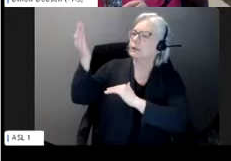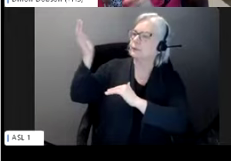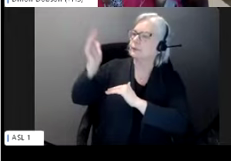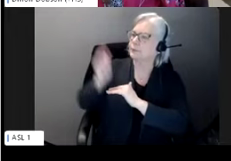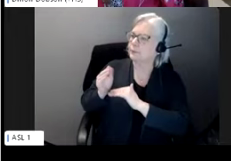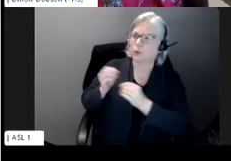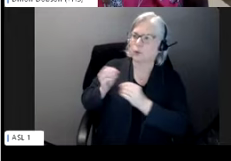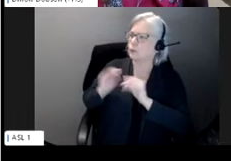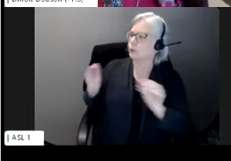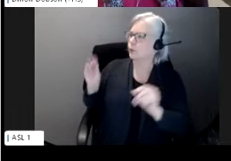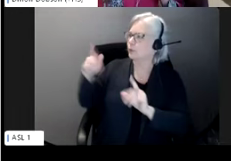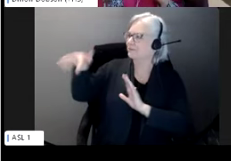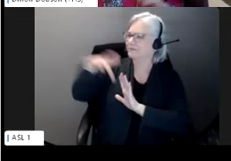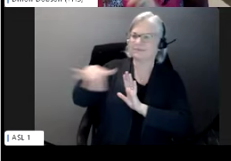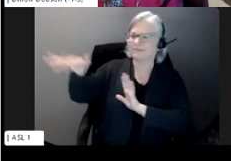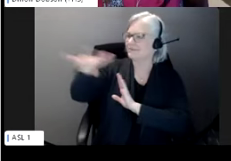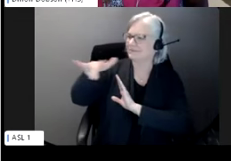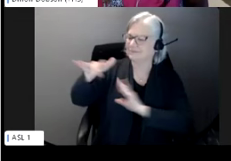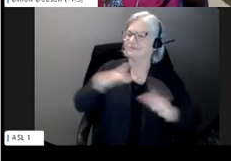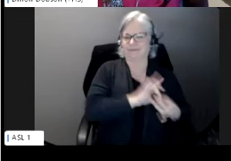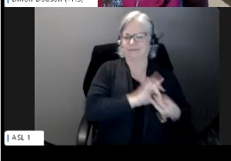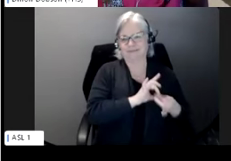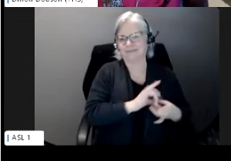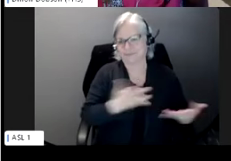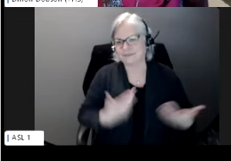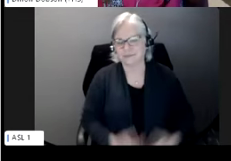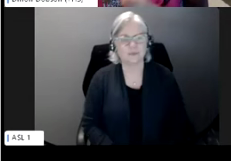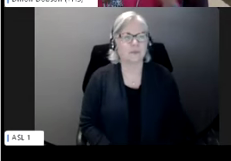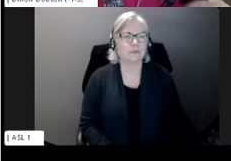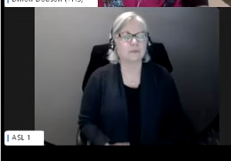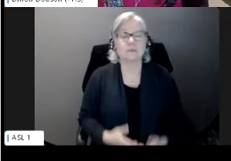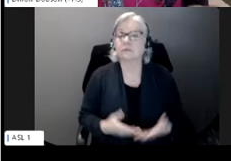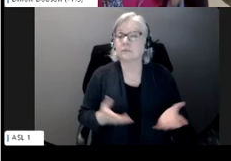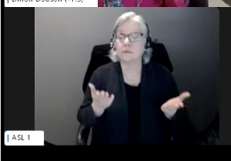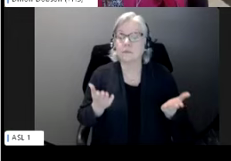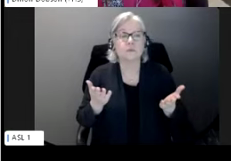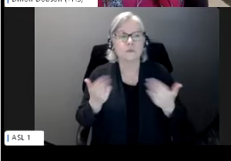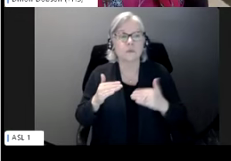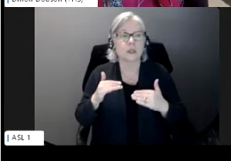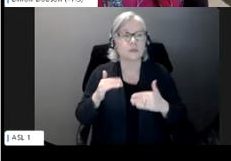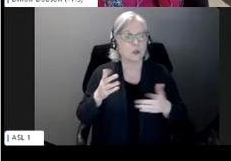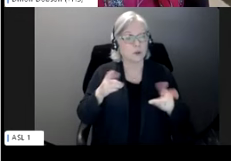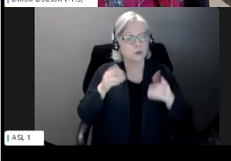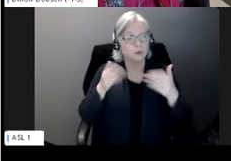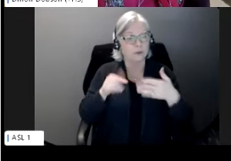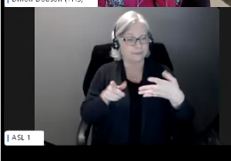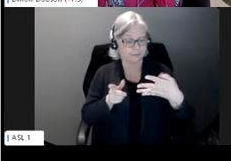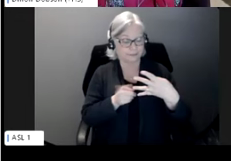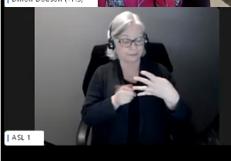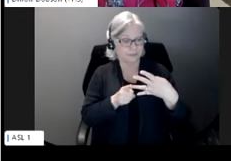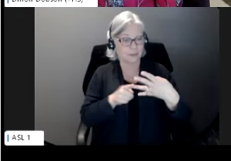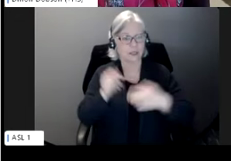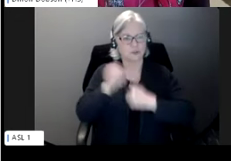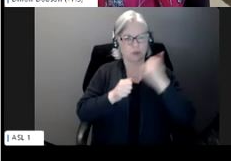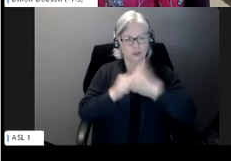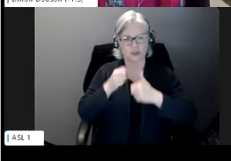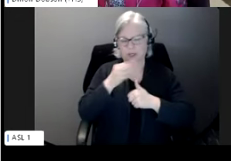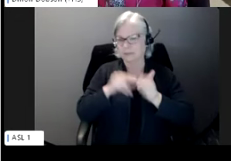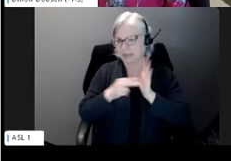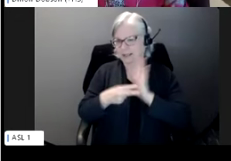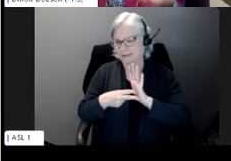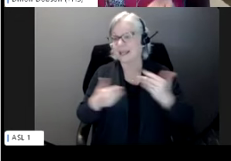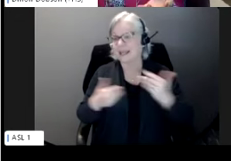Oops, my apologies. Um, yeah, so structure and meaning, exactly the same thing, right? Animals will bring structure to our